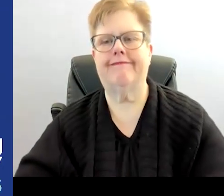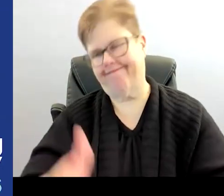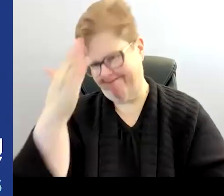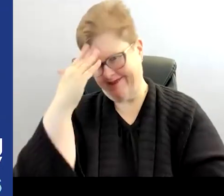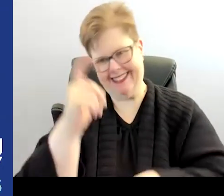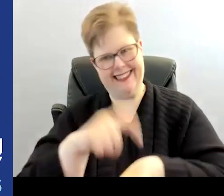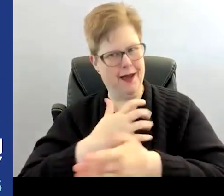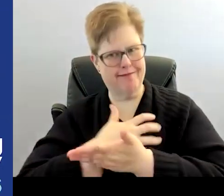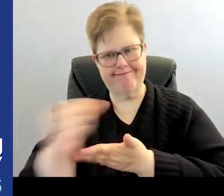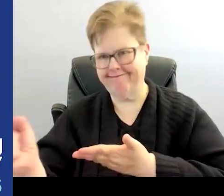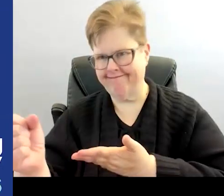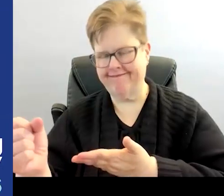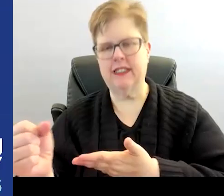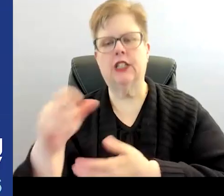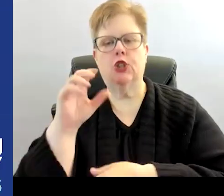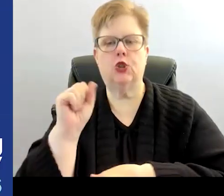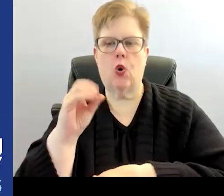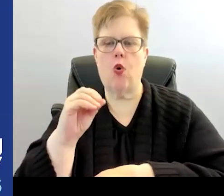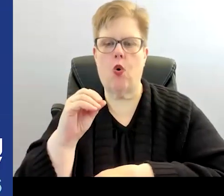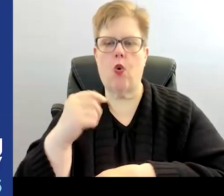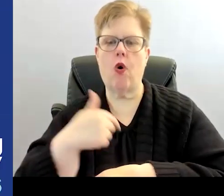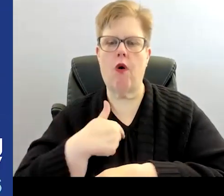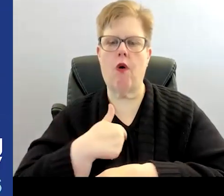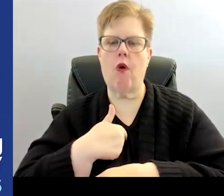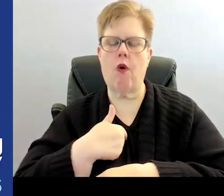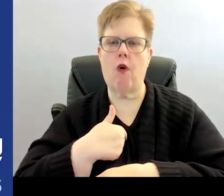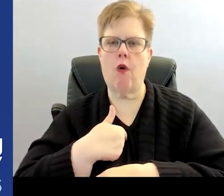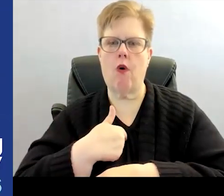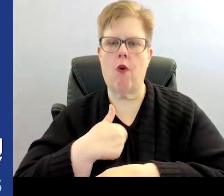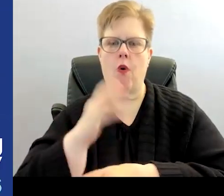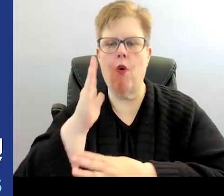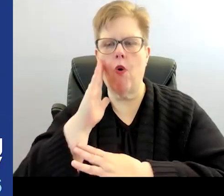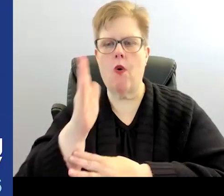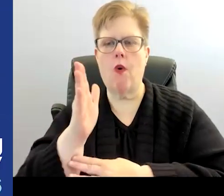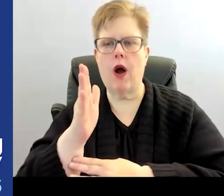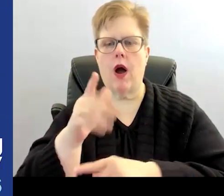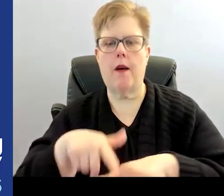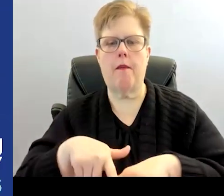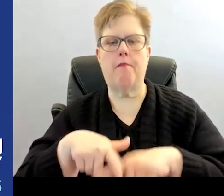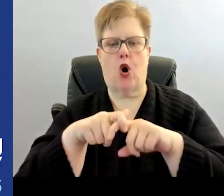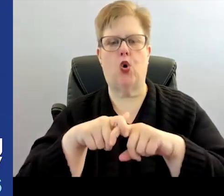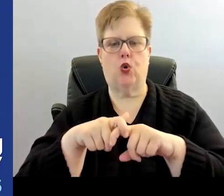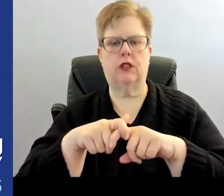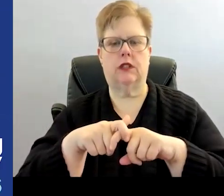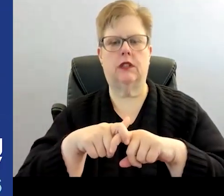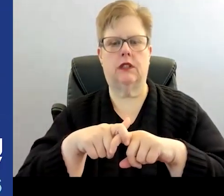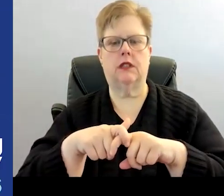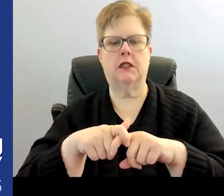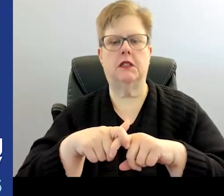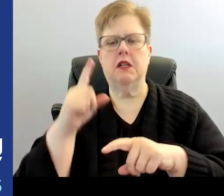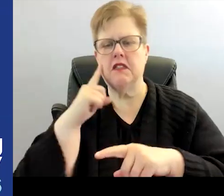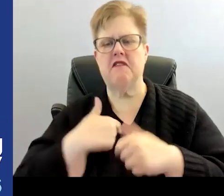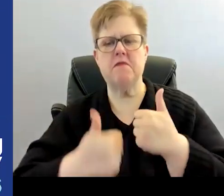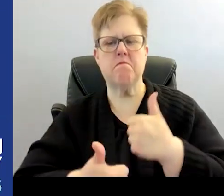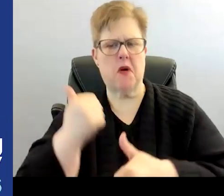of time, so I will pause there. I think we got through